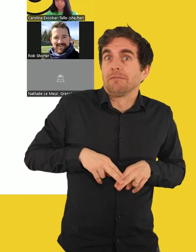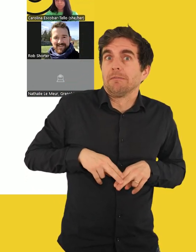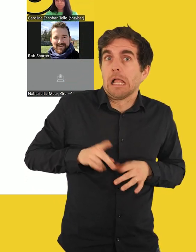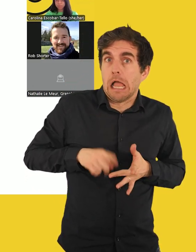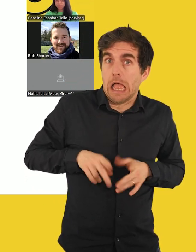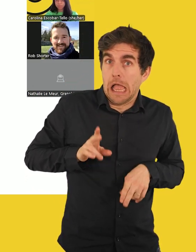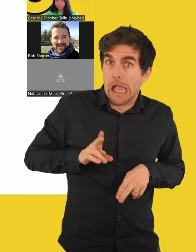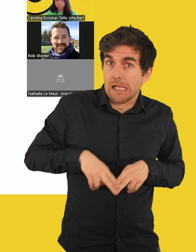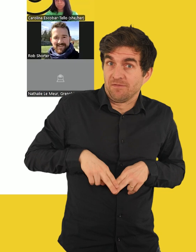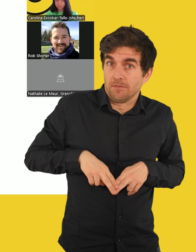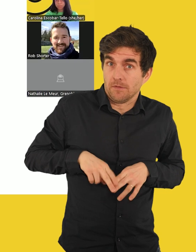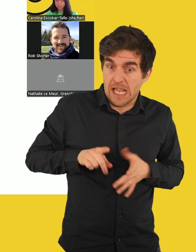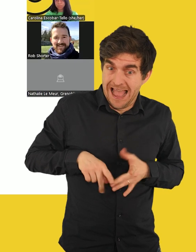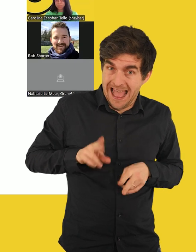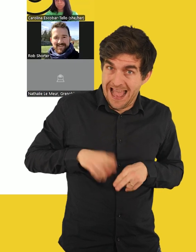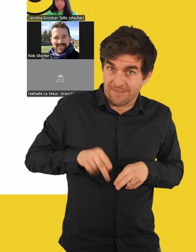if